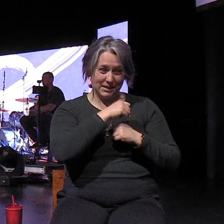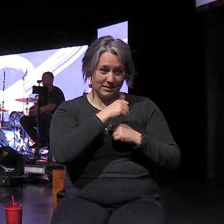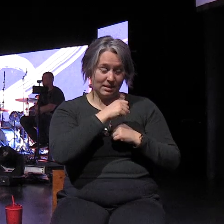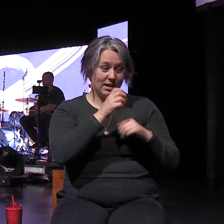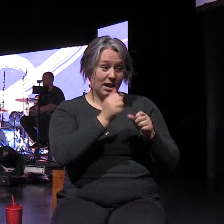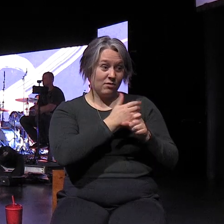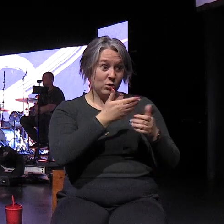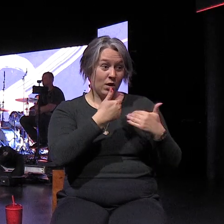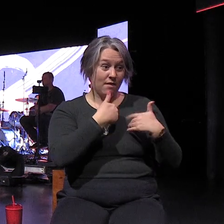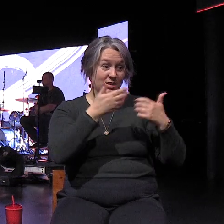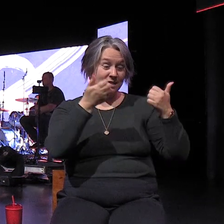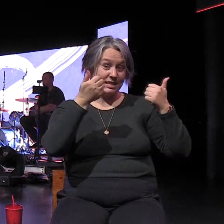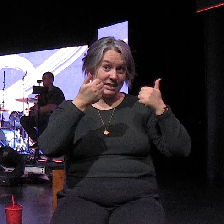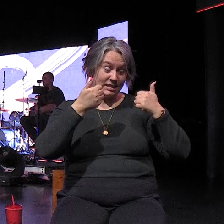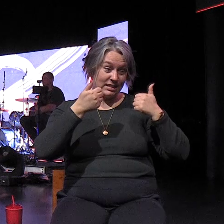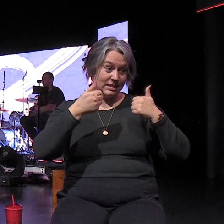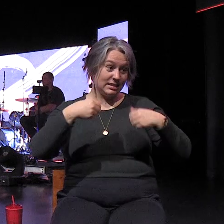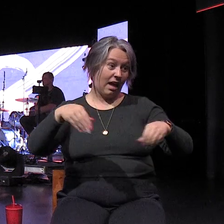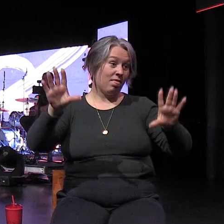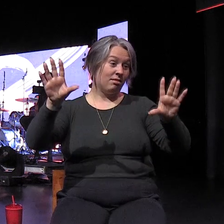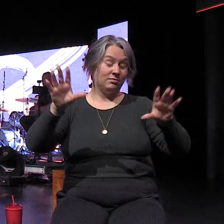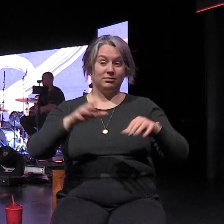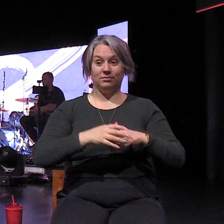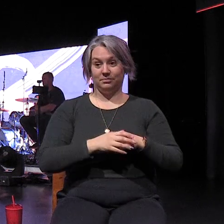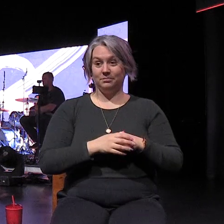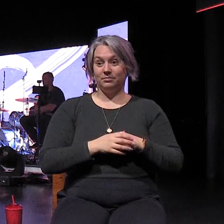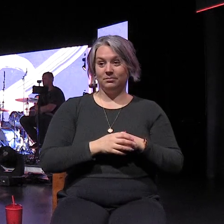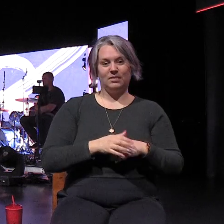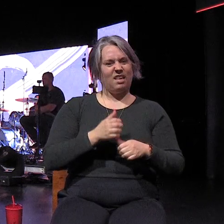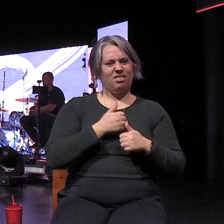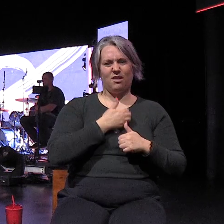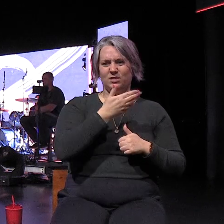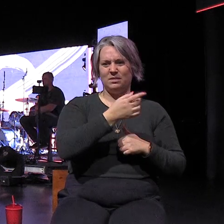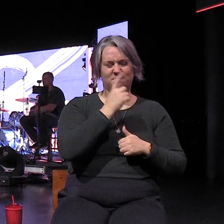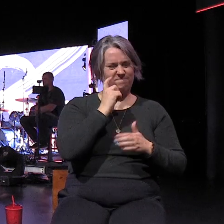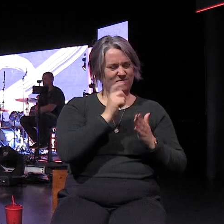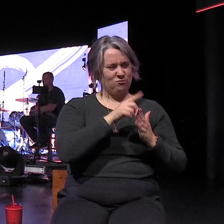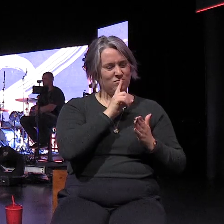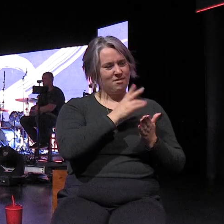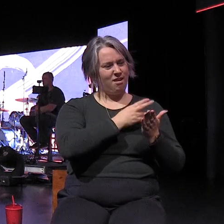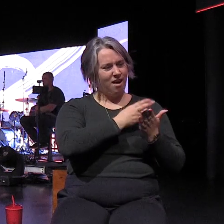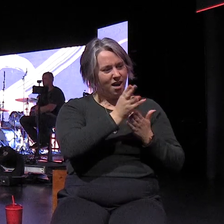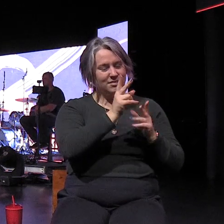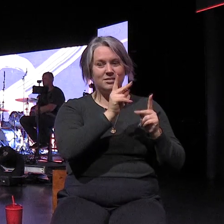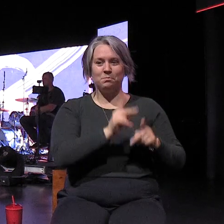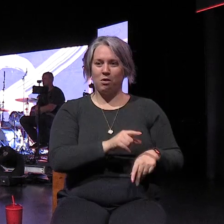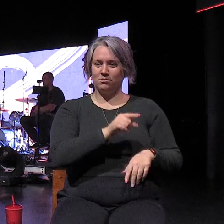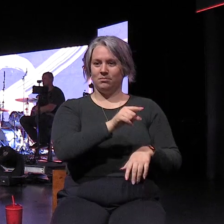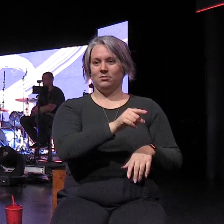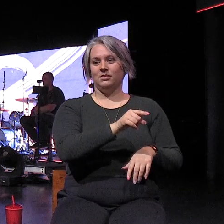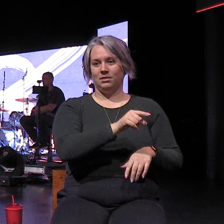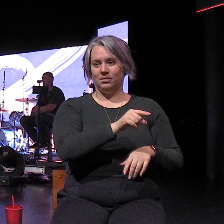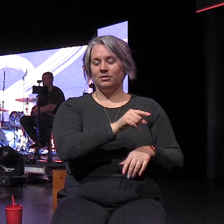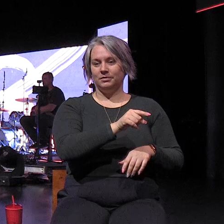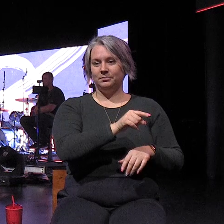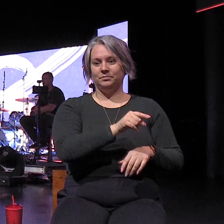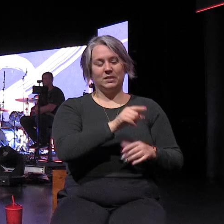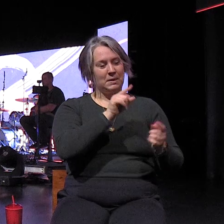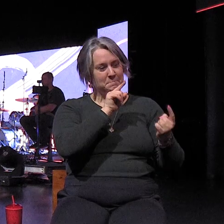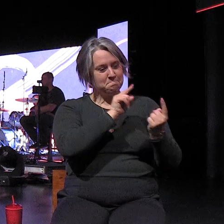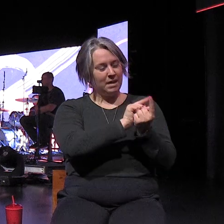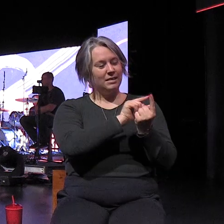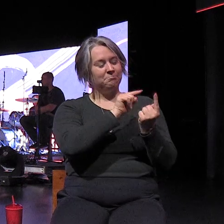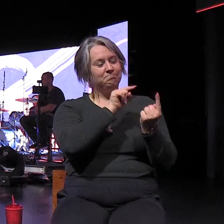what you have. He loved this man. He loved this man. He could see his sincerity. Jesus met the rich young ruler. He met